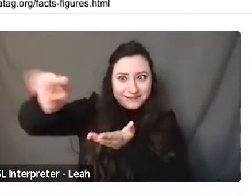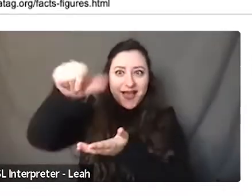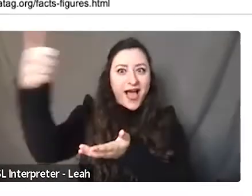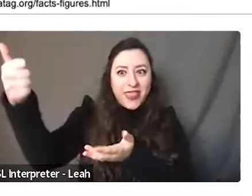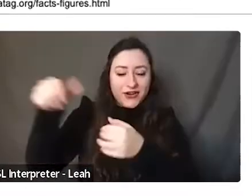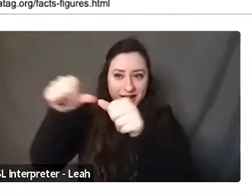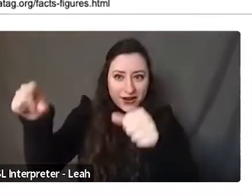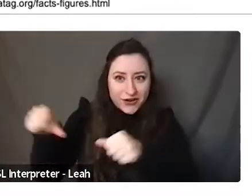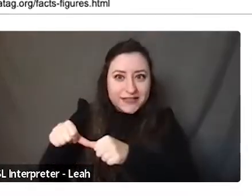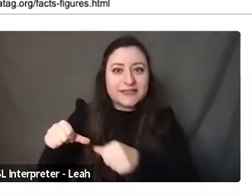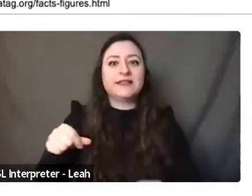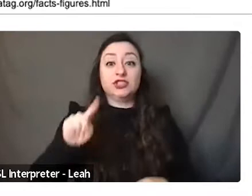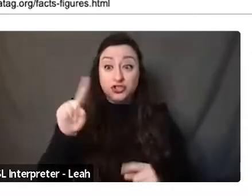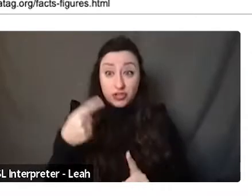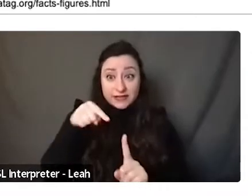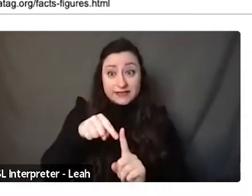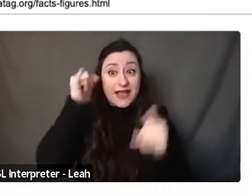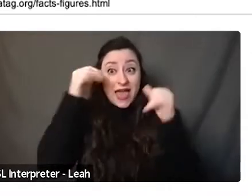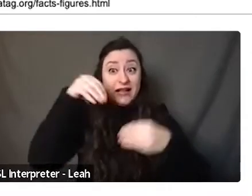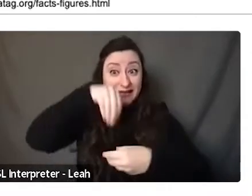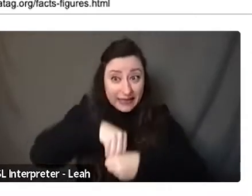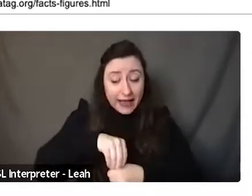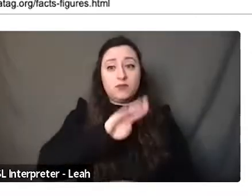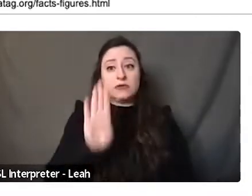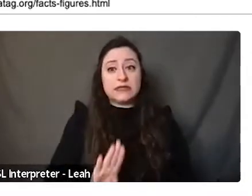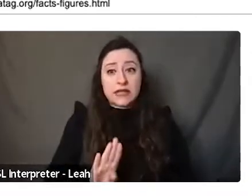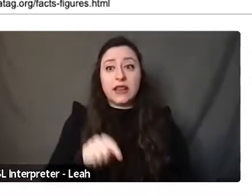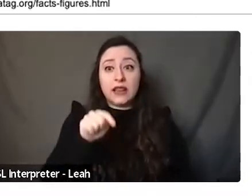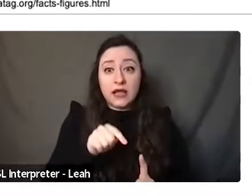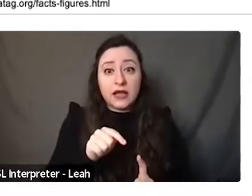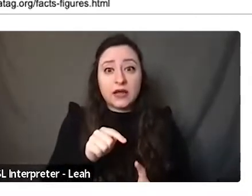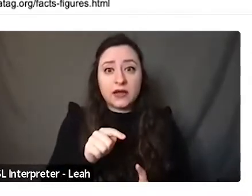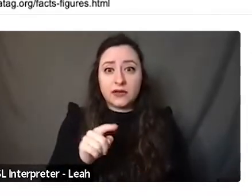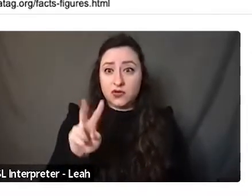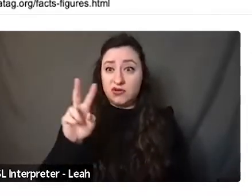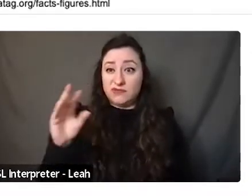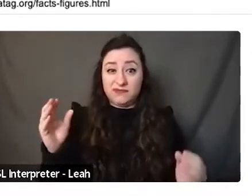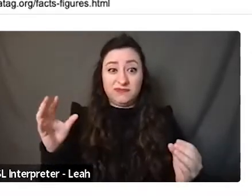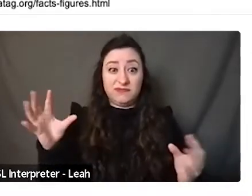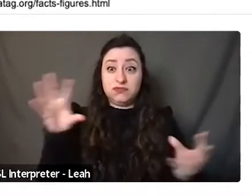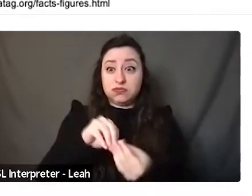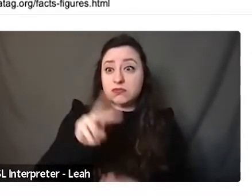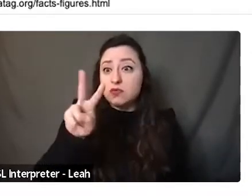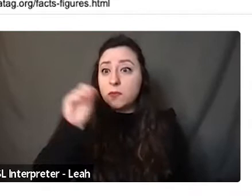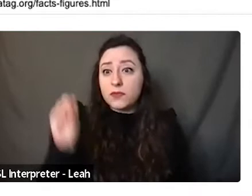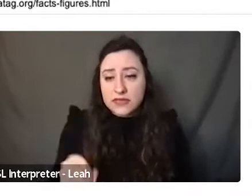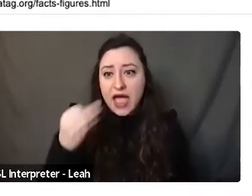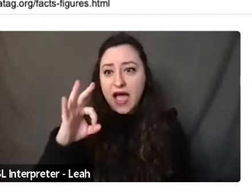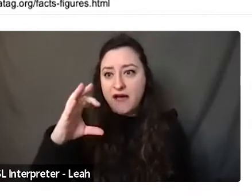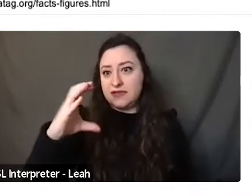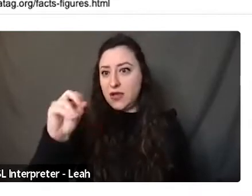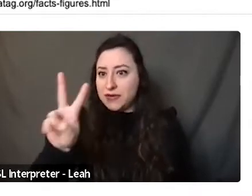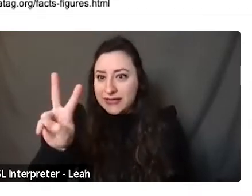deforestation, that's ignoring other countries, just from cattle in just the Brazilian Amazon, is equivalent to 2% of all CO2 emissions, which is equivalent